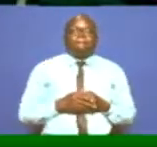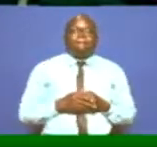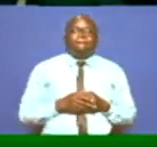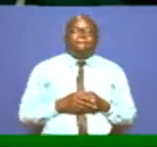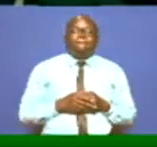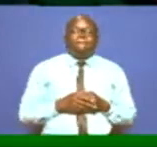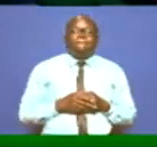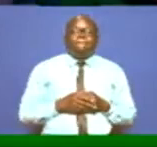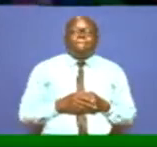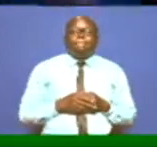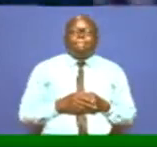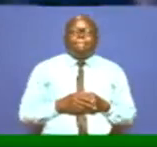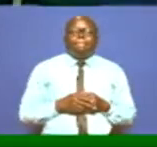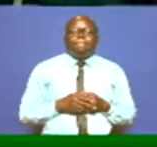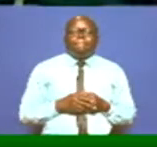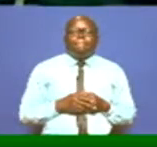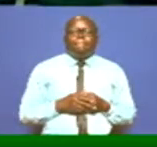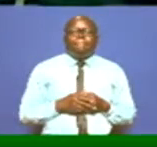And in the event